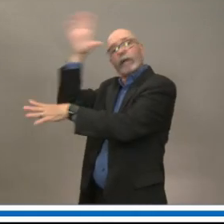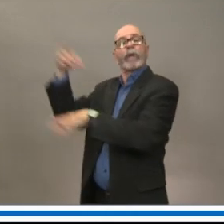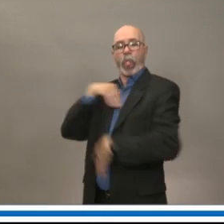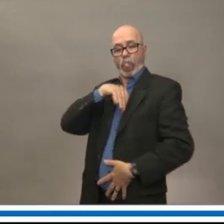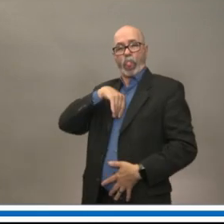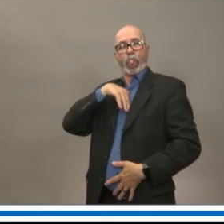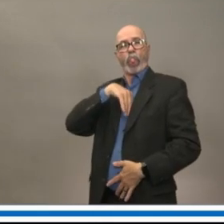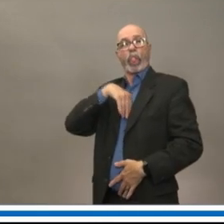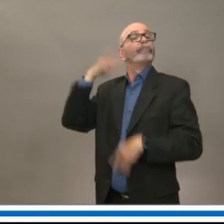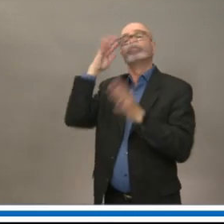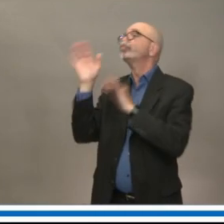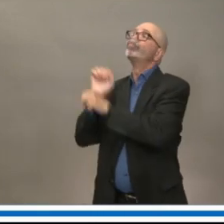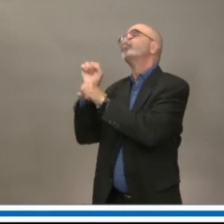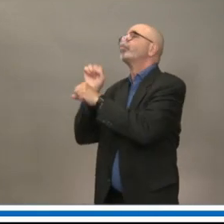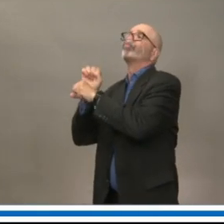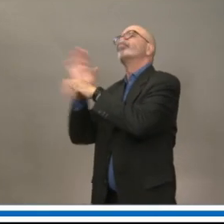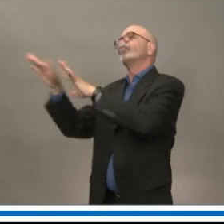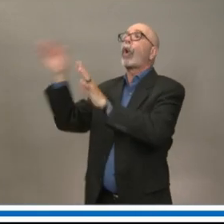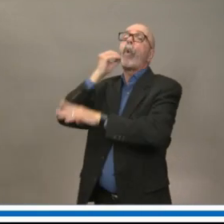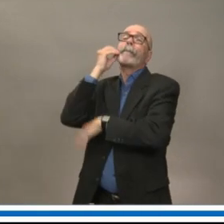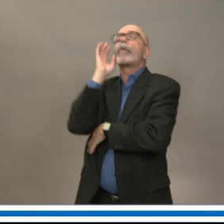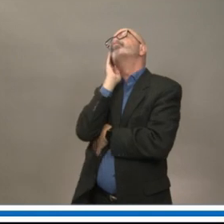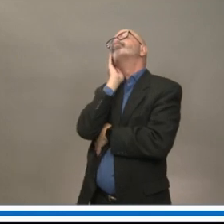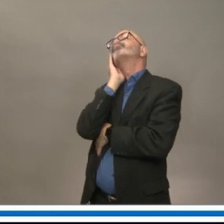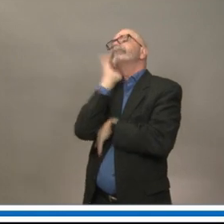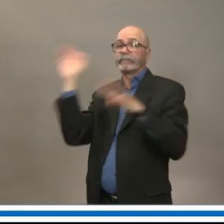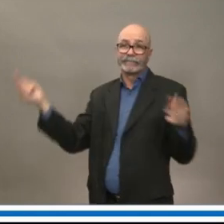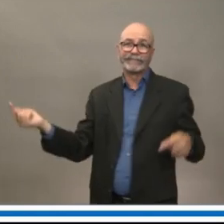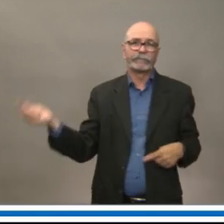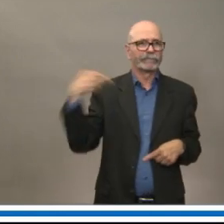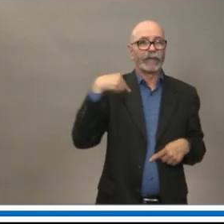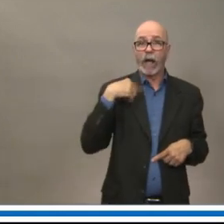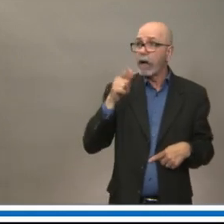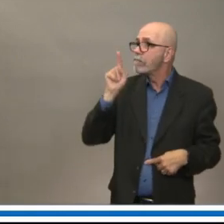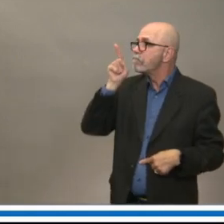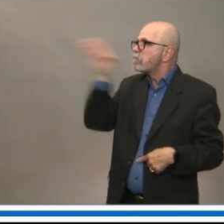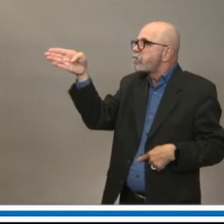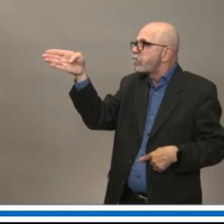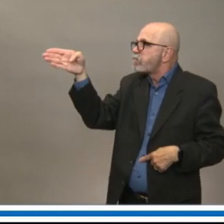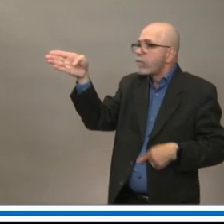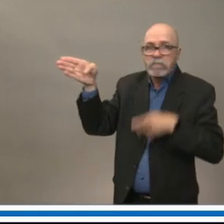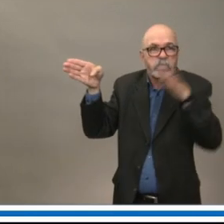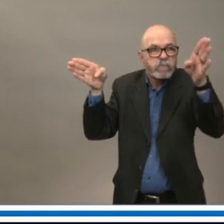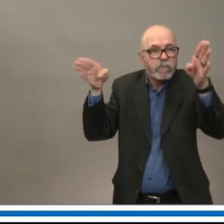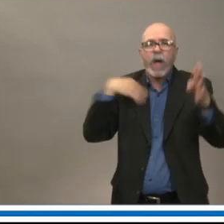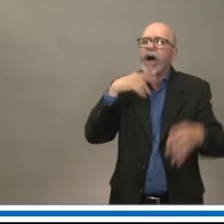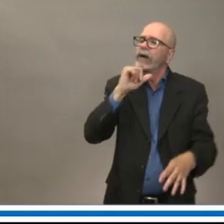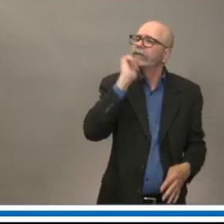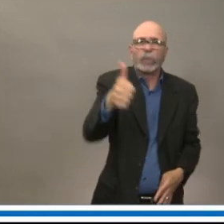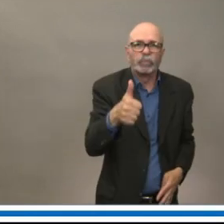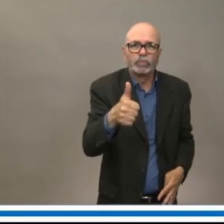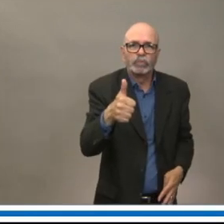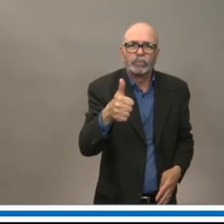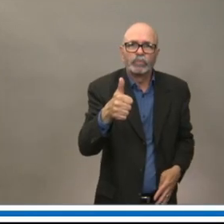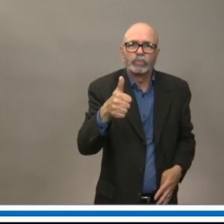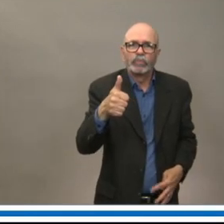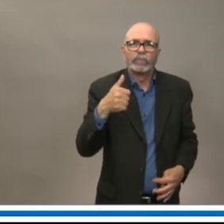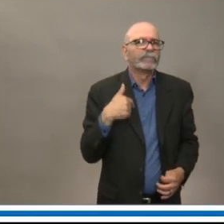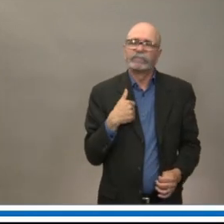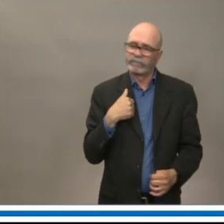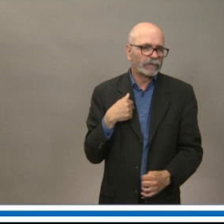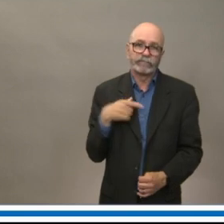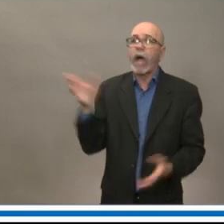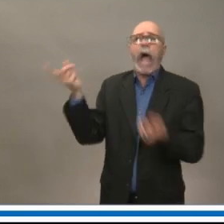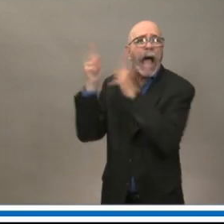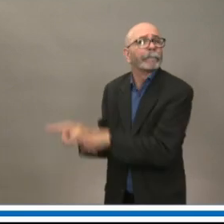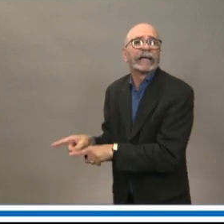facilities, I am in no means blaming workers or pointing the finger at them. It's just